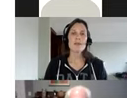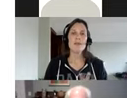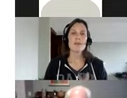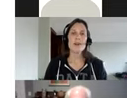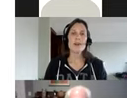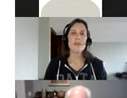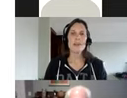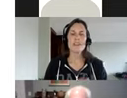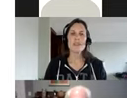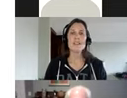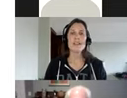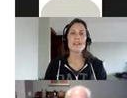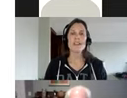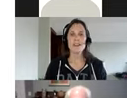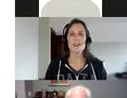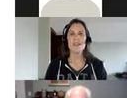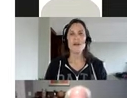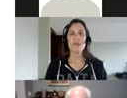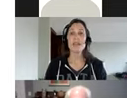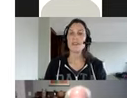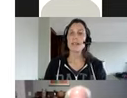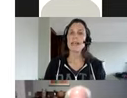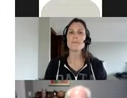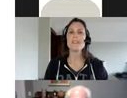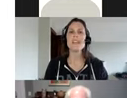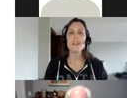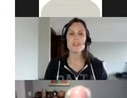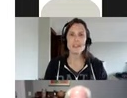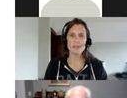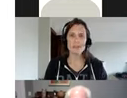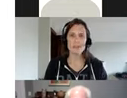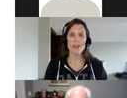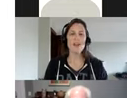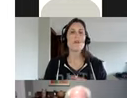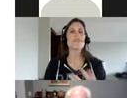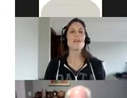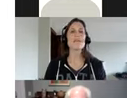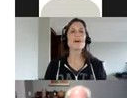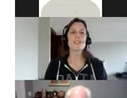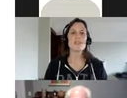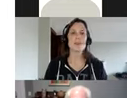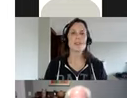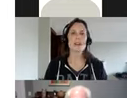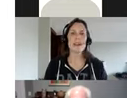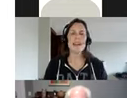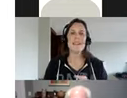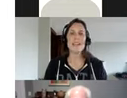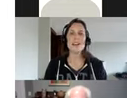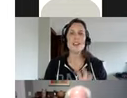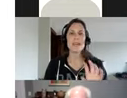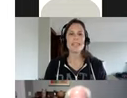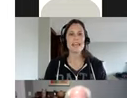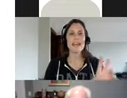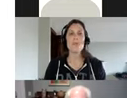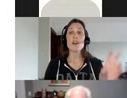to solve a problem using data on the Web Mercator, like estimate the area of something, or tell me about the distribution. And they can tell